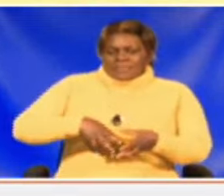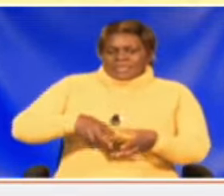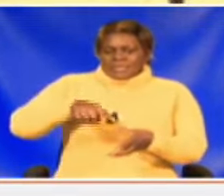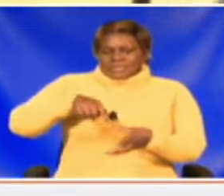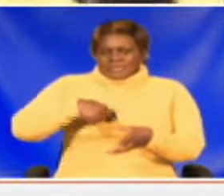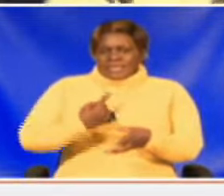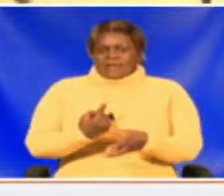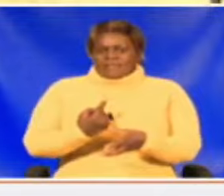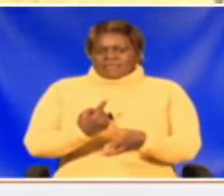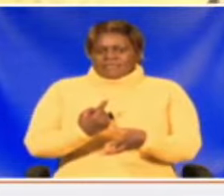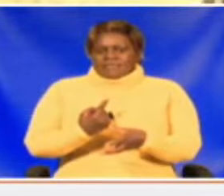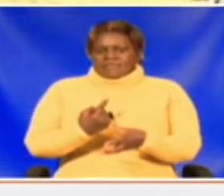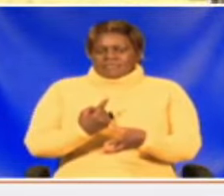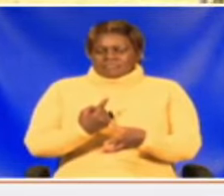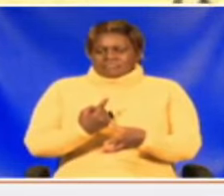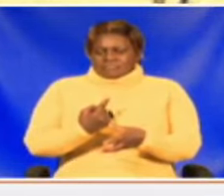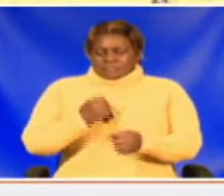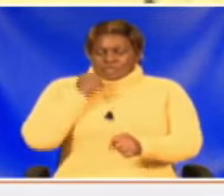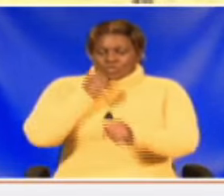going